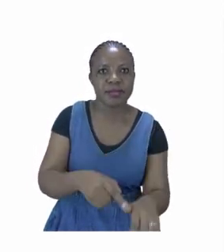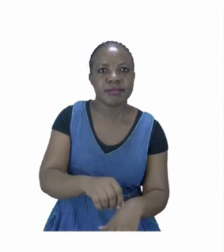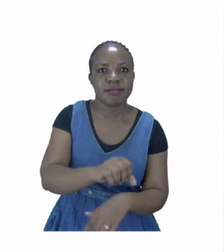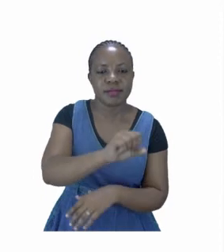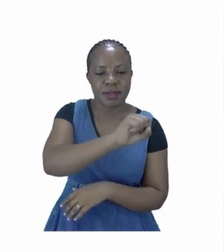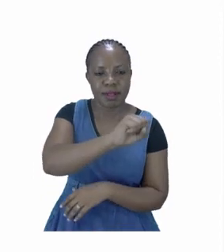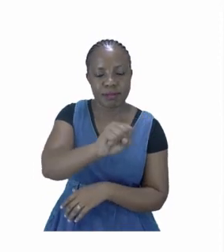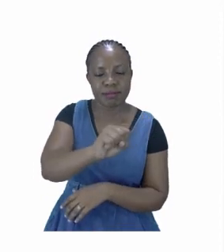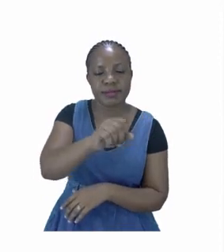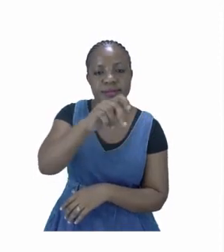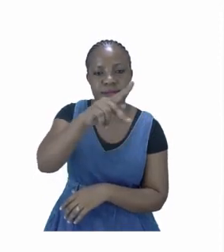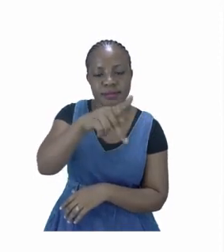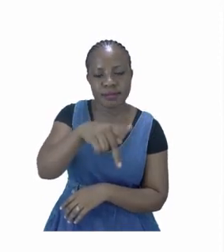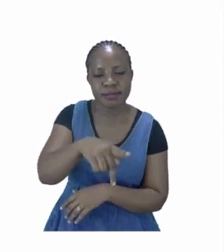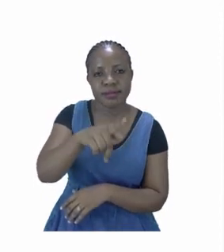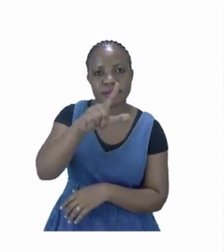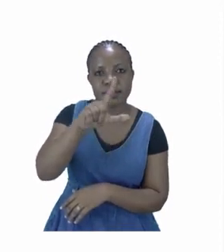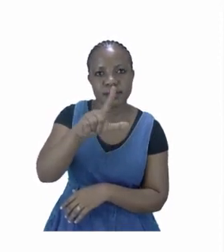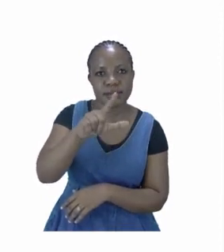splendid,